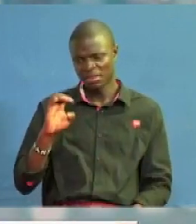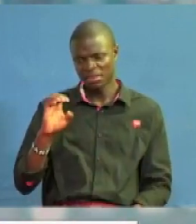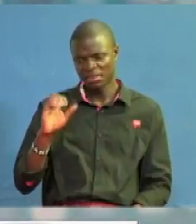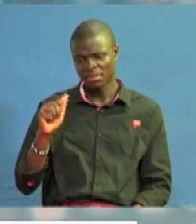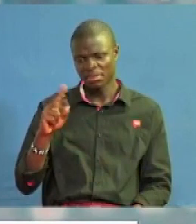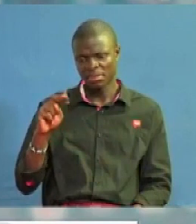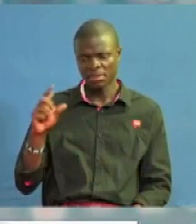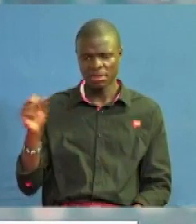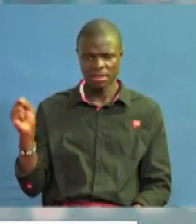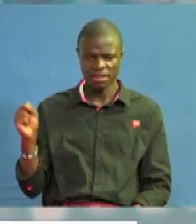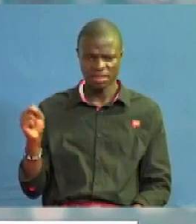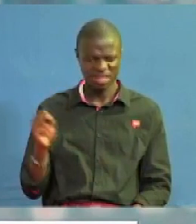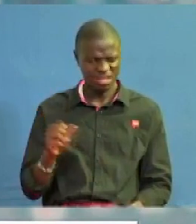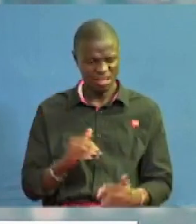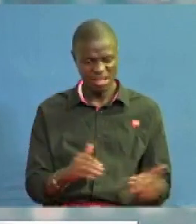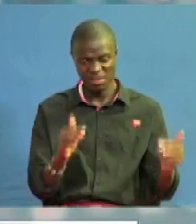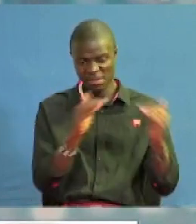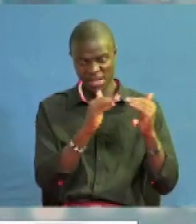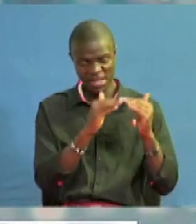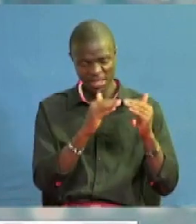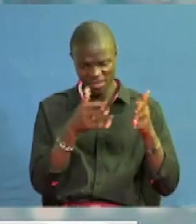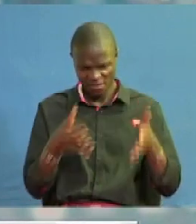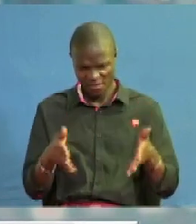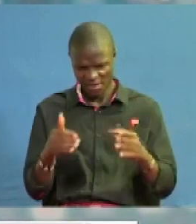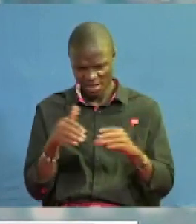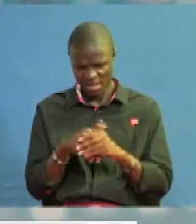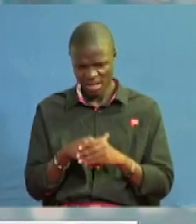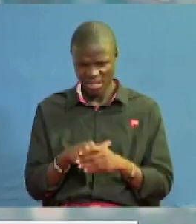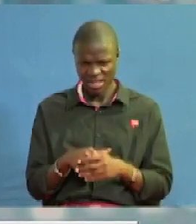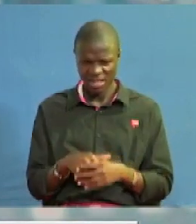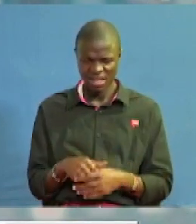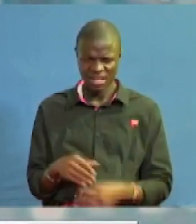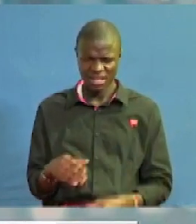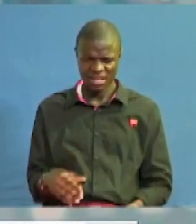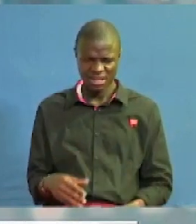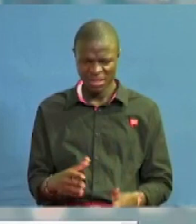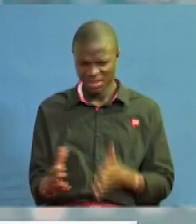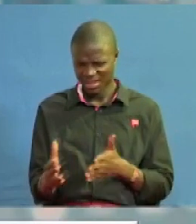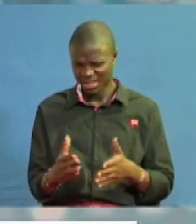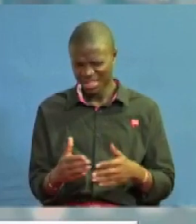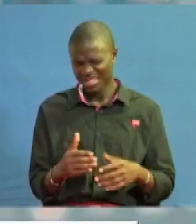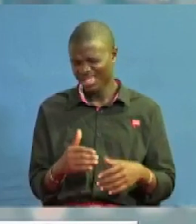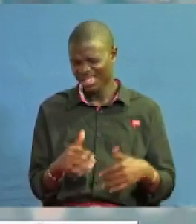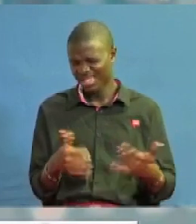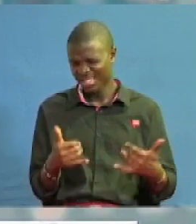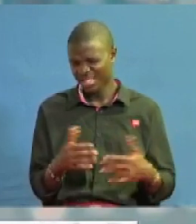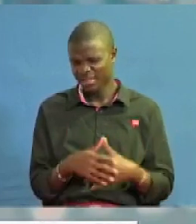how equities fall in capital growth and income. Now, capital preservation, I've said, is